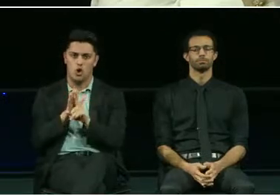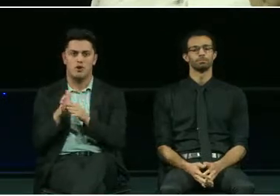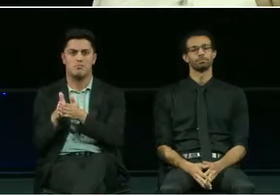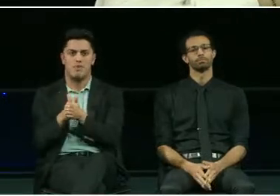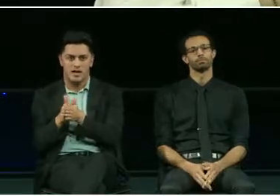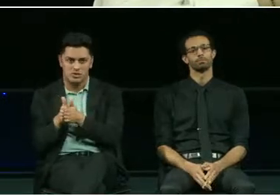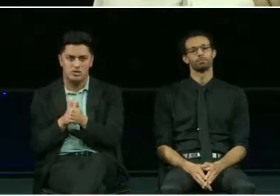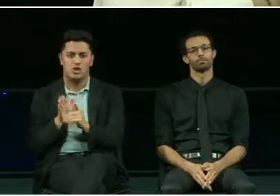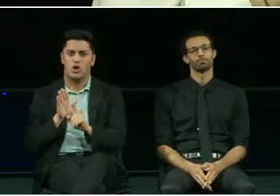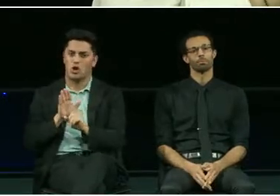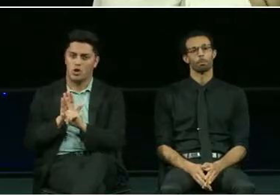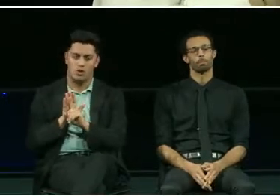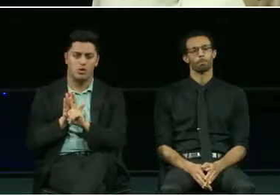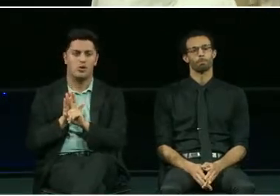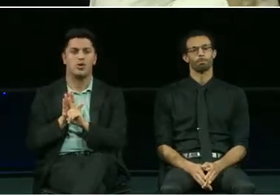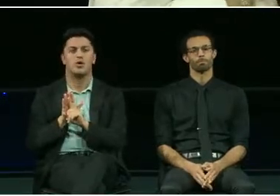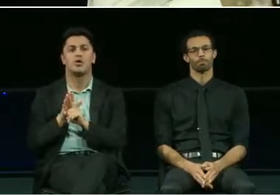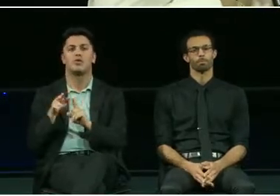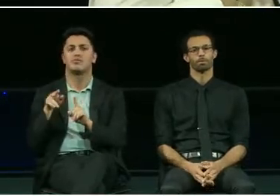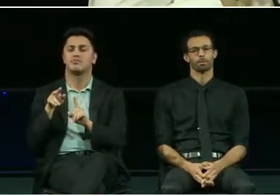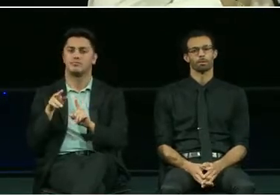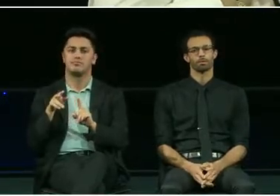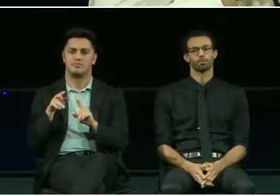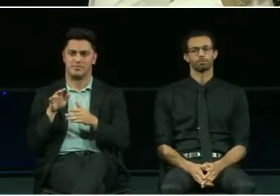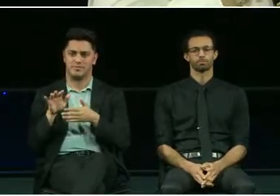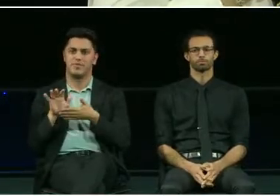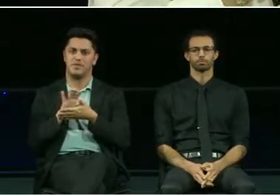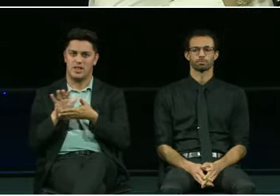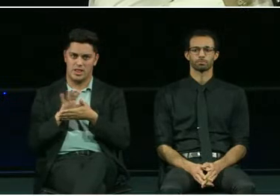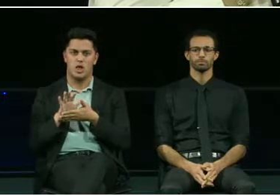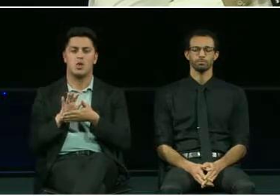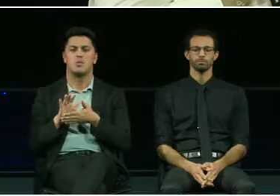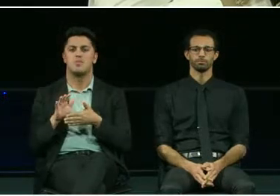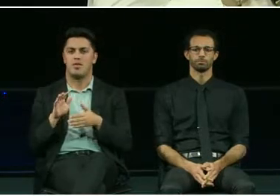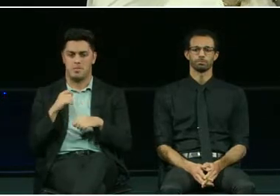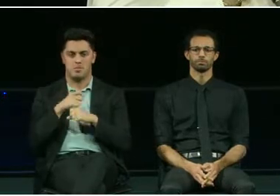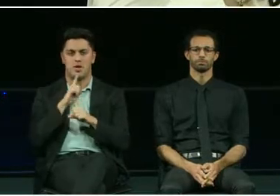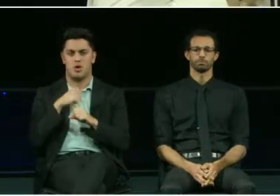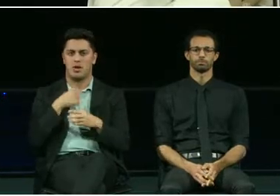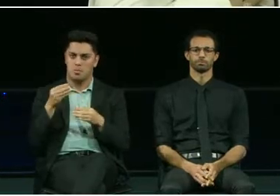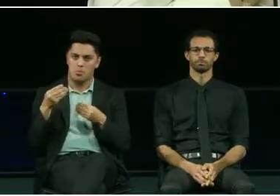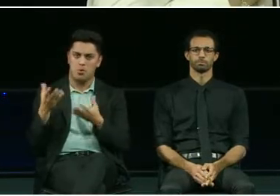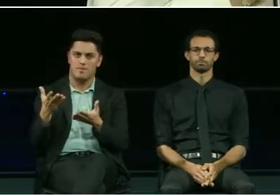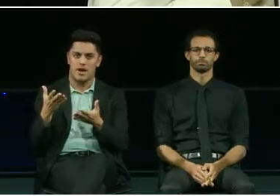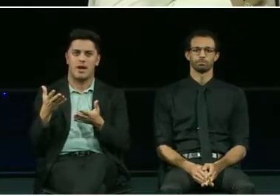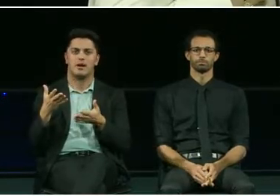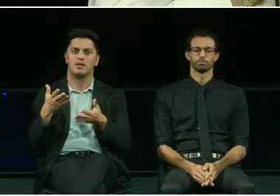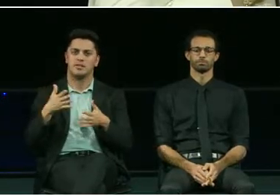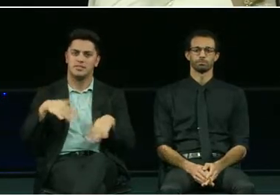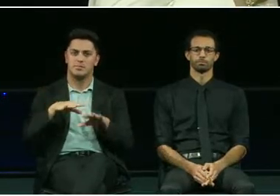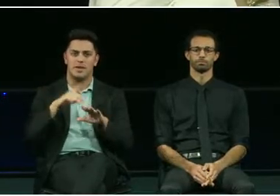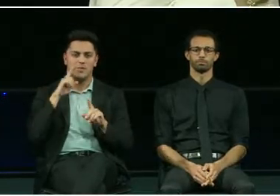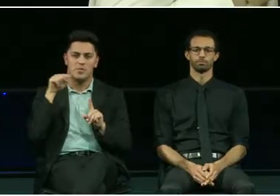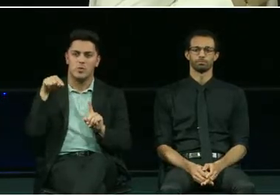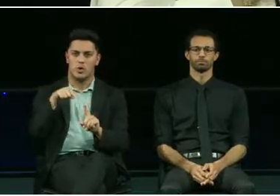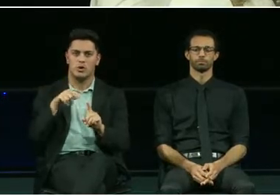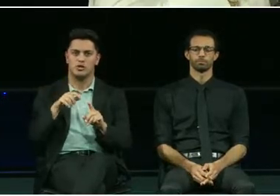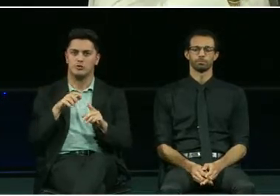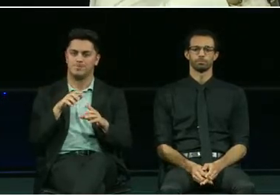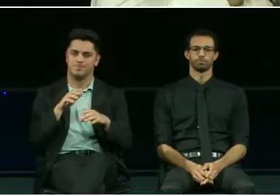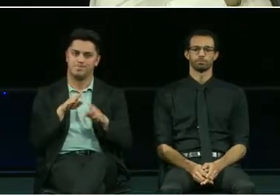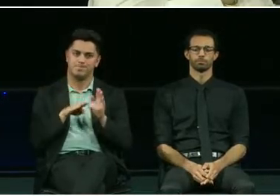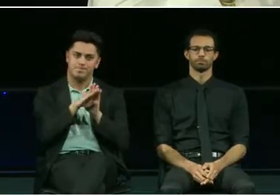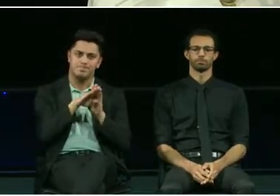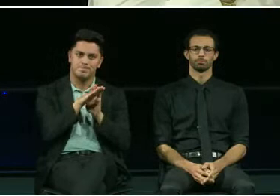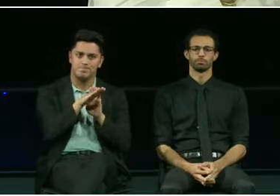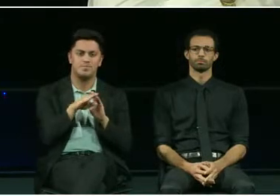and her debut film that I wanted to make sure that I can provide a space for her to be able to do this in